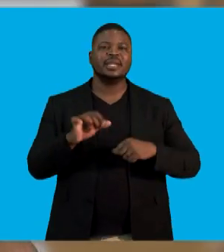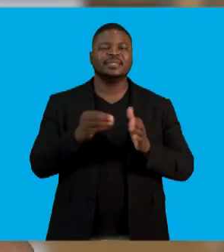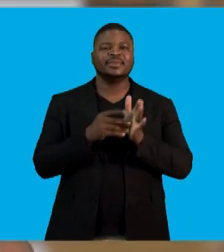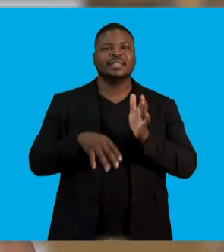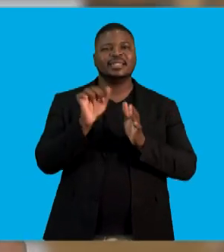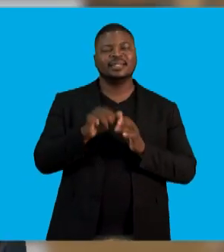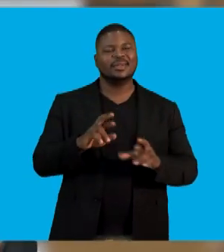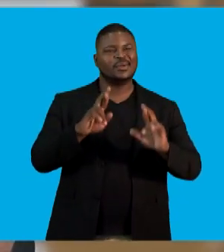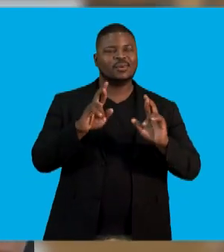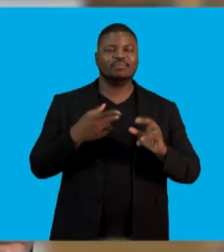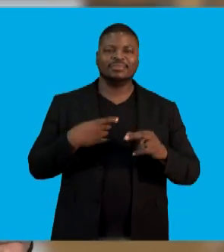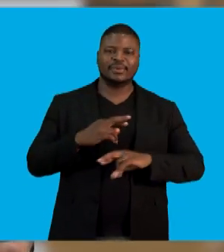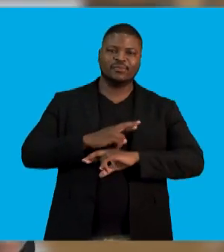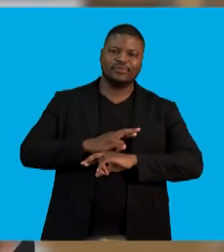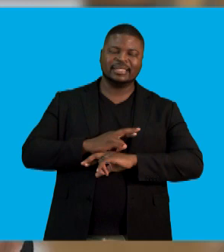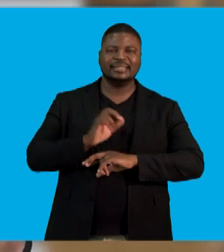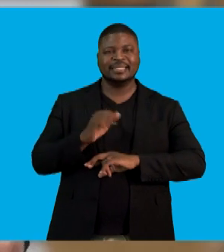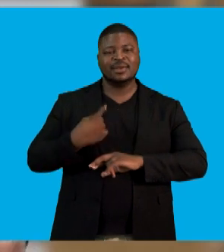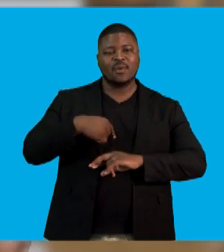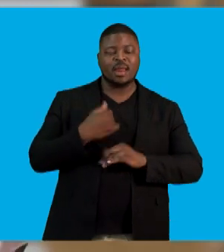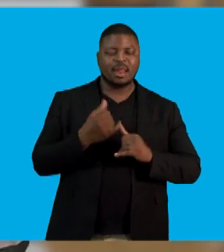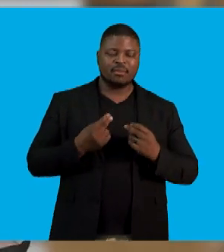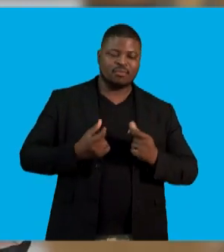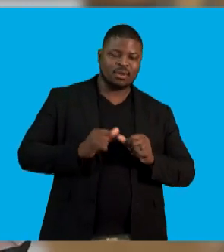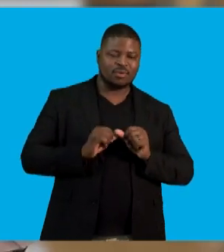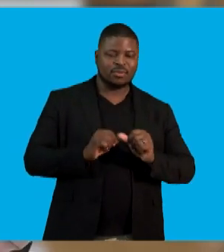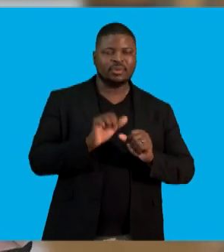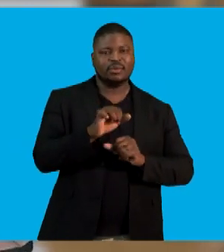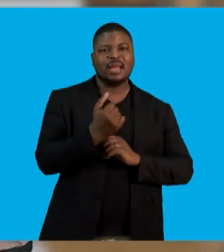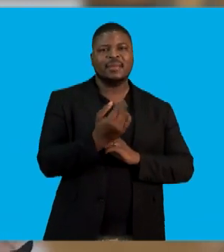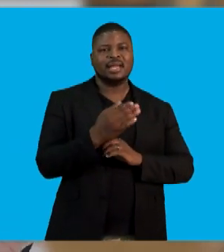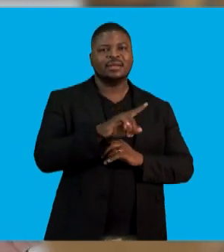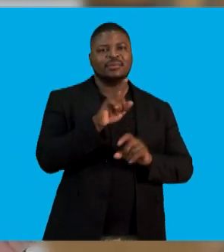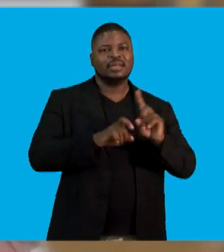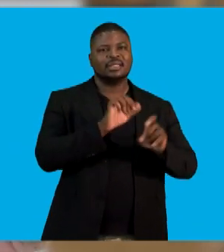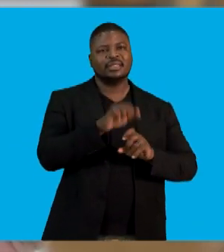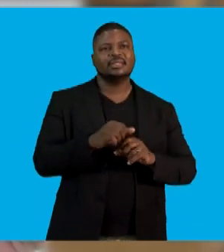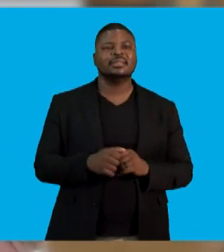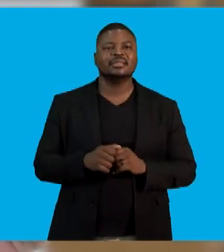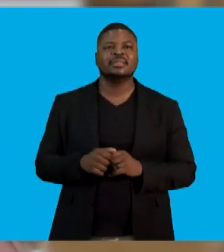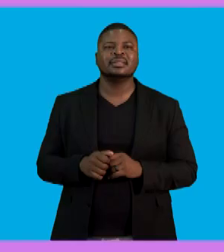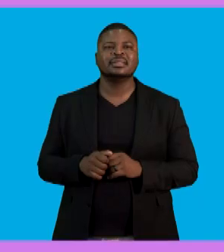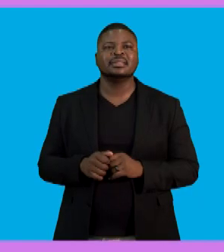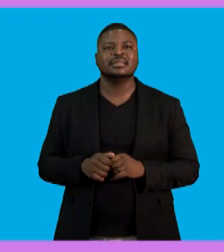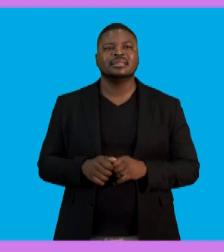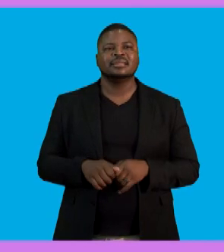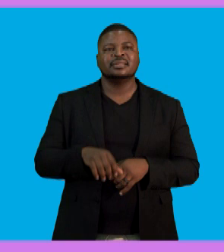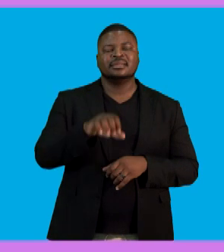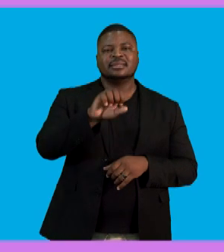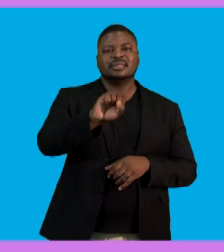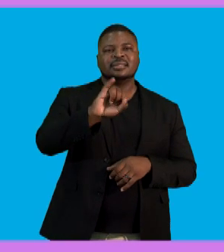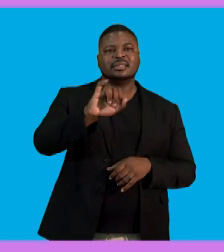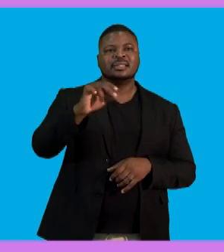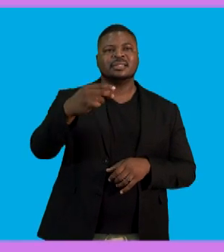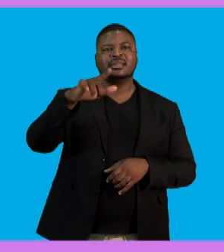Welcome back, learners. I hope you had a nice quick rest. Let's continue with our application questions. Sihle saw a milk tart recipe online.